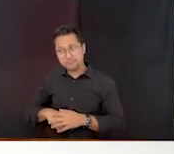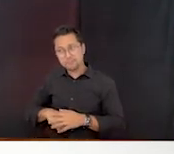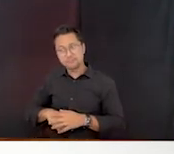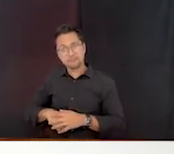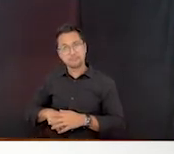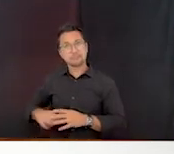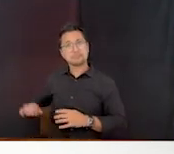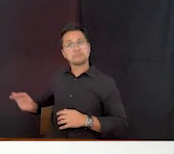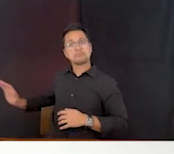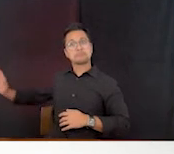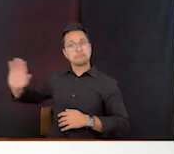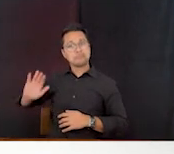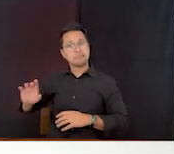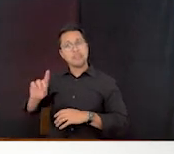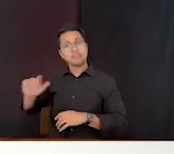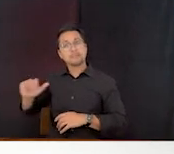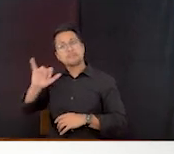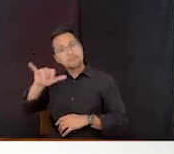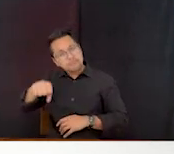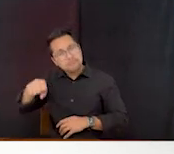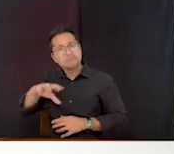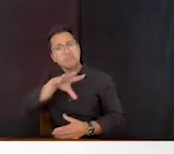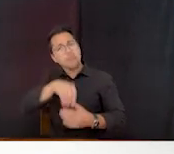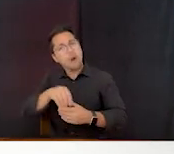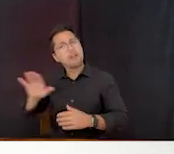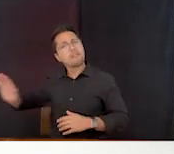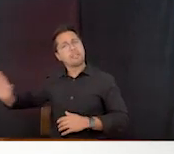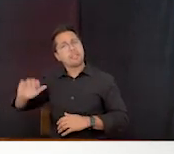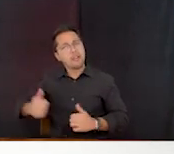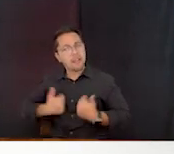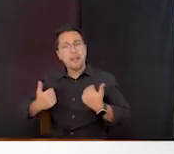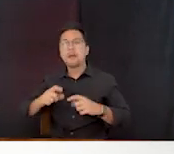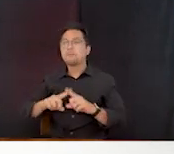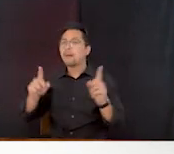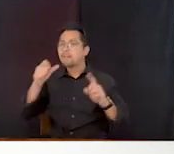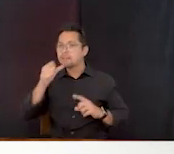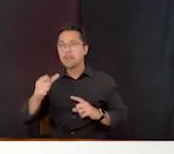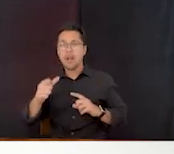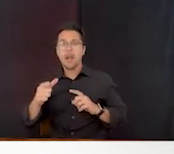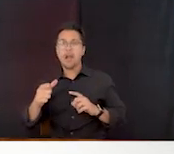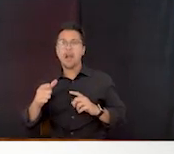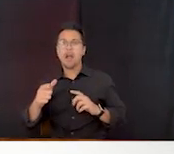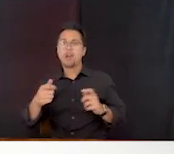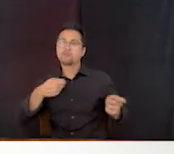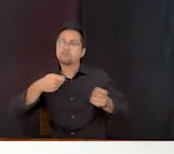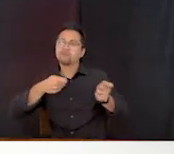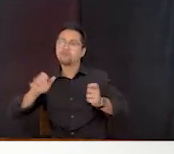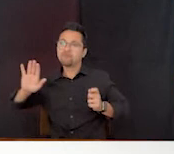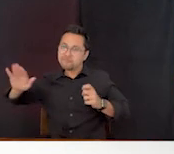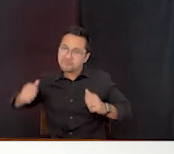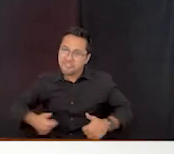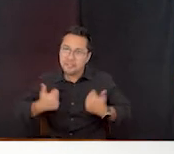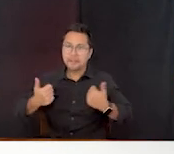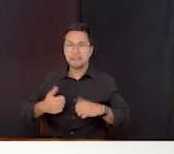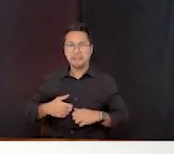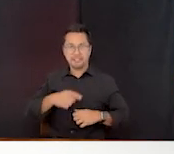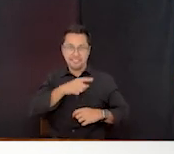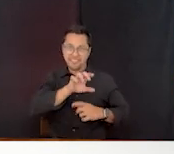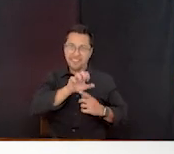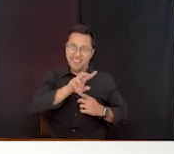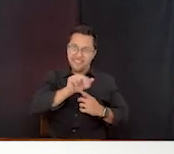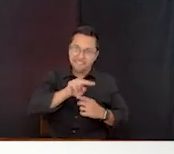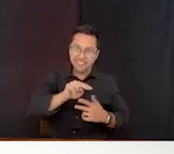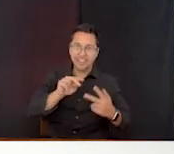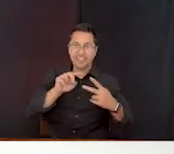their disability is a part of their life, but doesn't define their life. They are Evan, they are